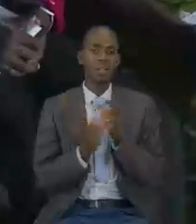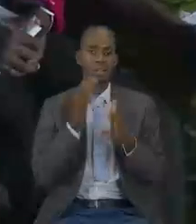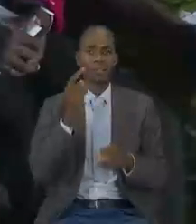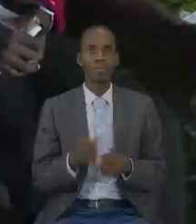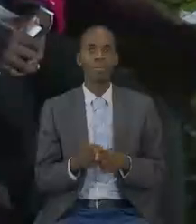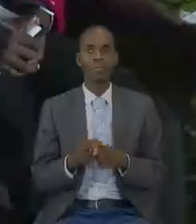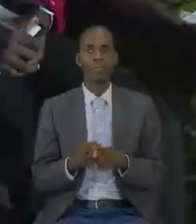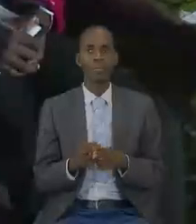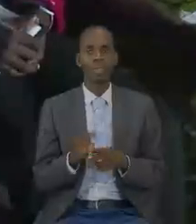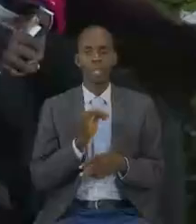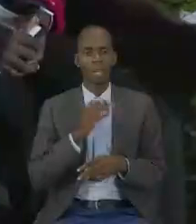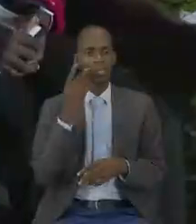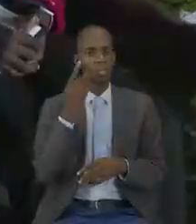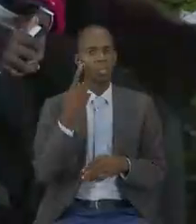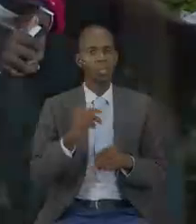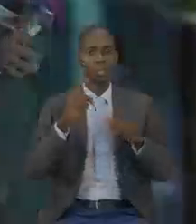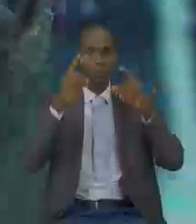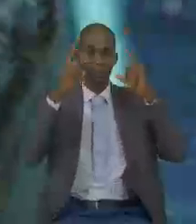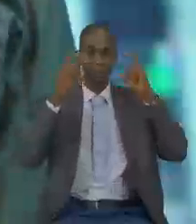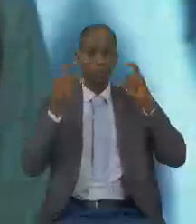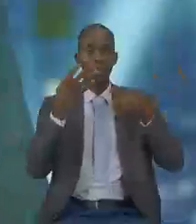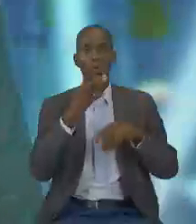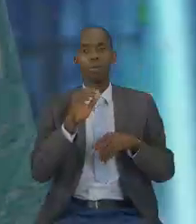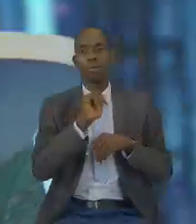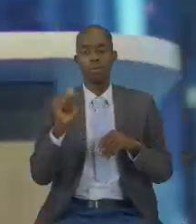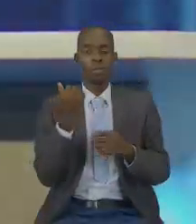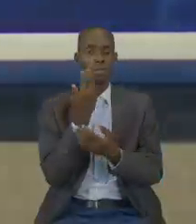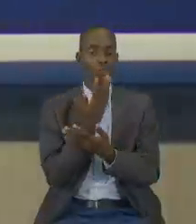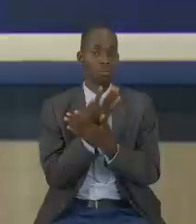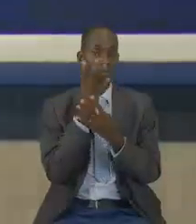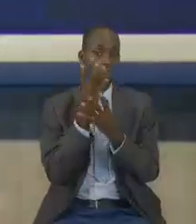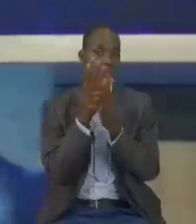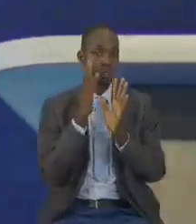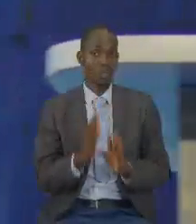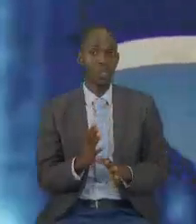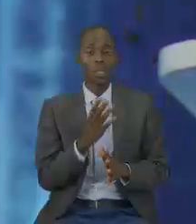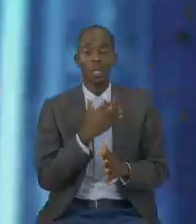I saw the picture of a prisoner, and he was